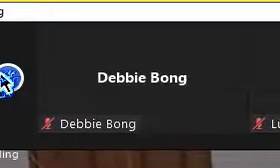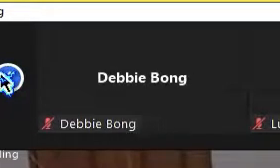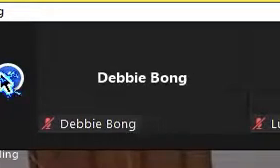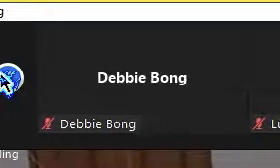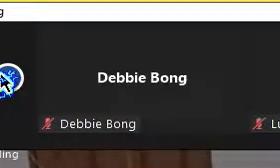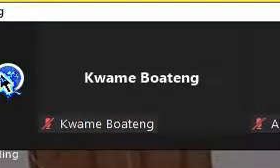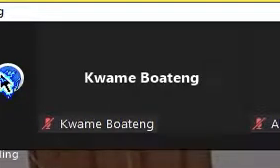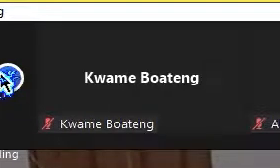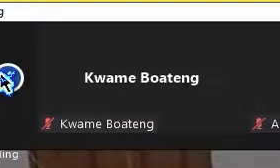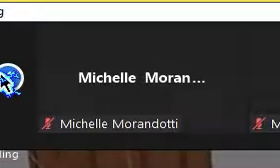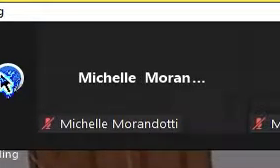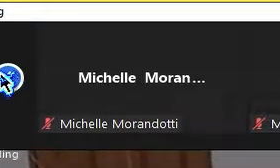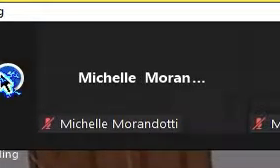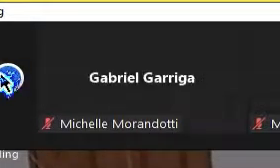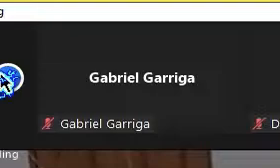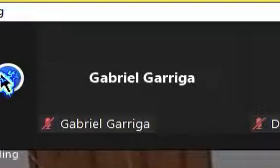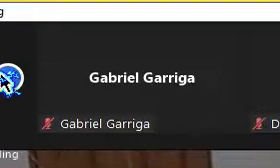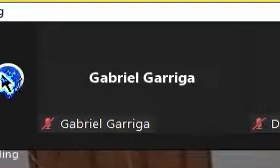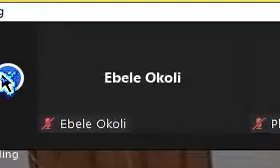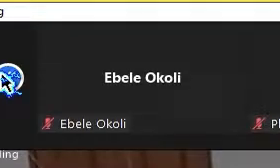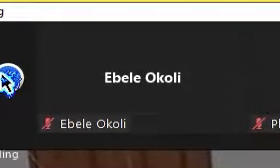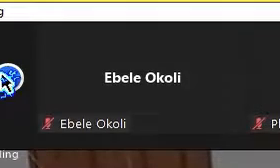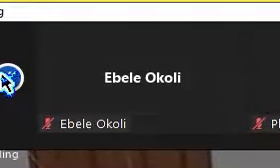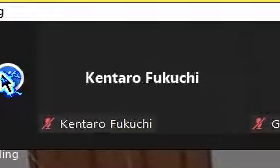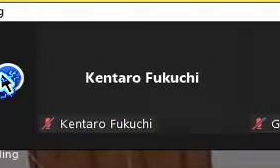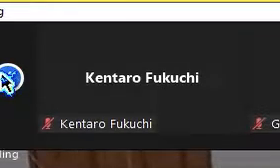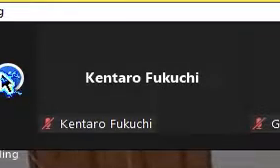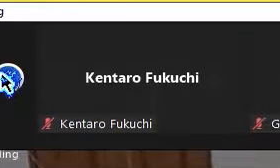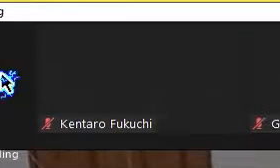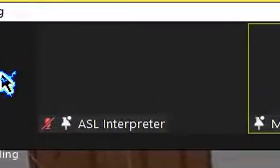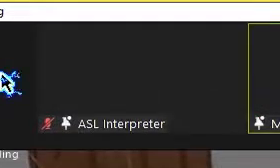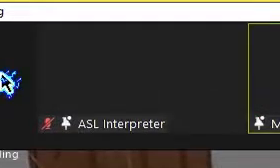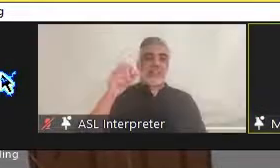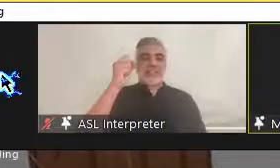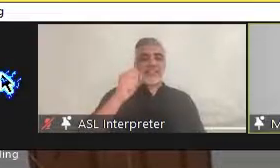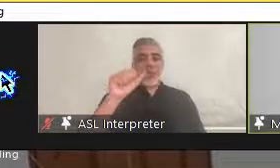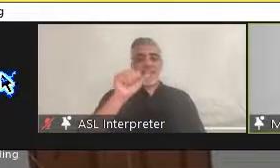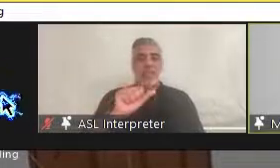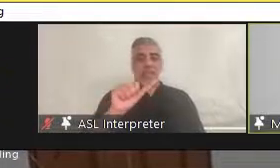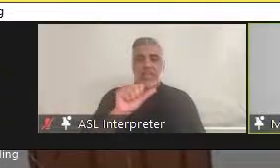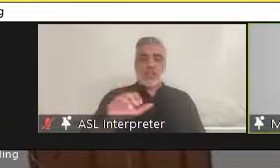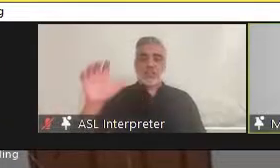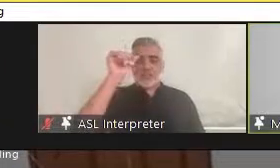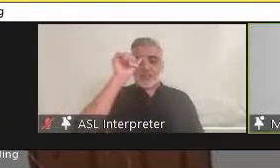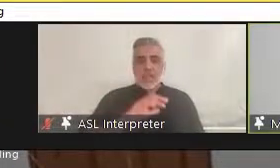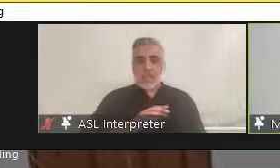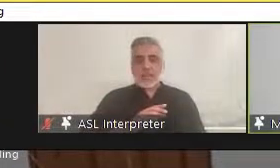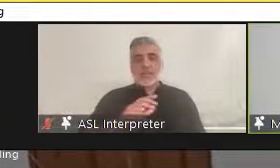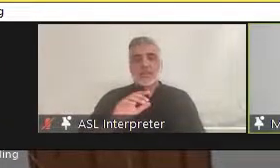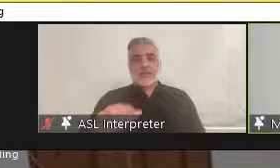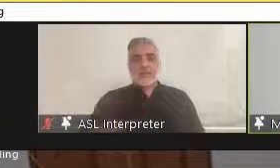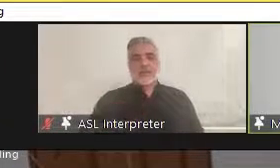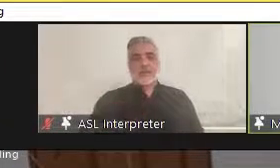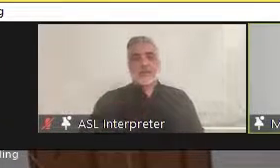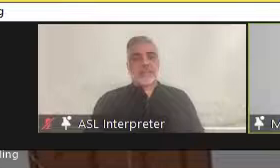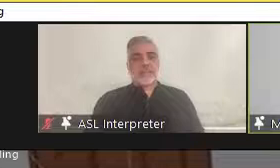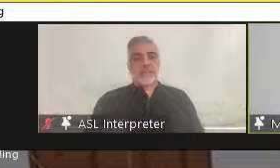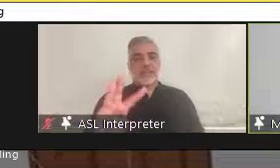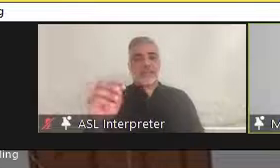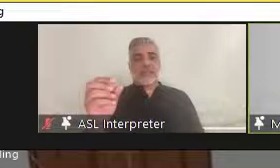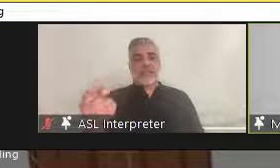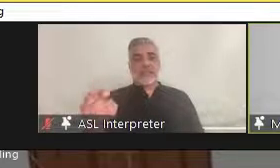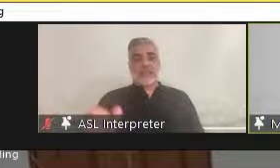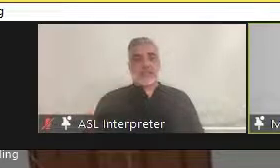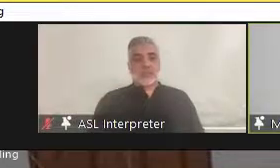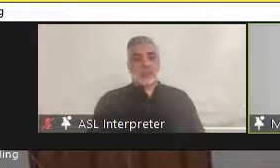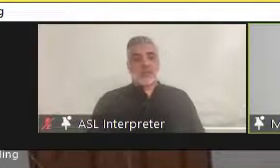Mukhlis Rahman. You can call me Mukhlis. I'm a South Asian man and the early 60s. So you can see a